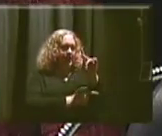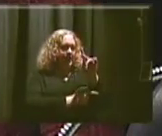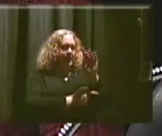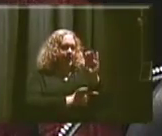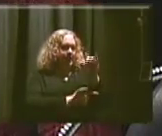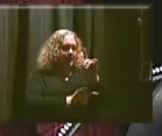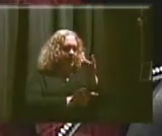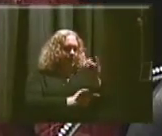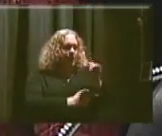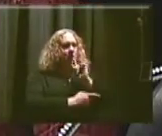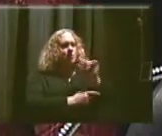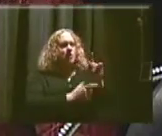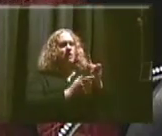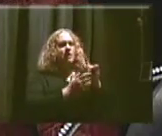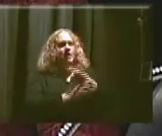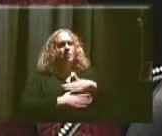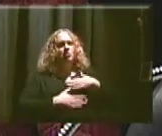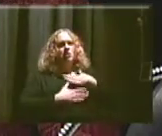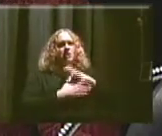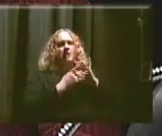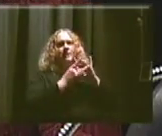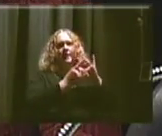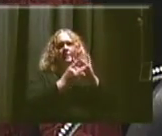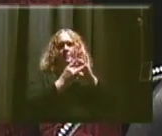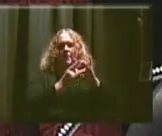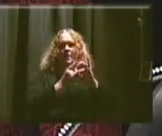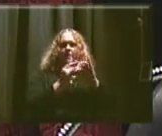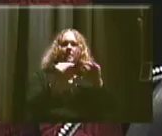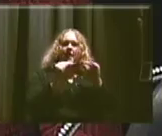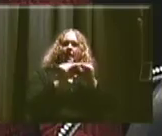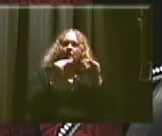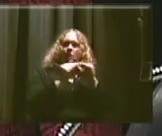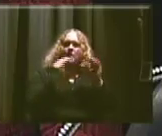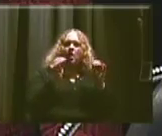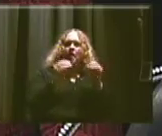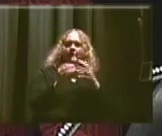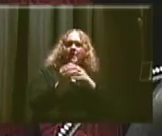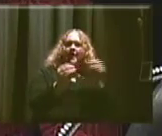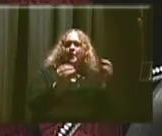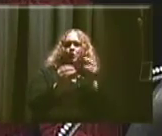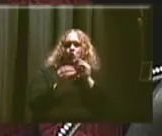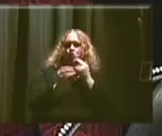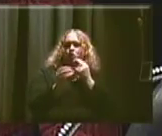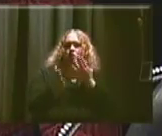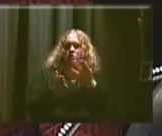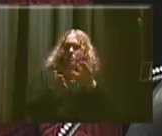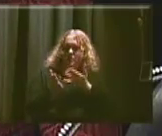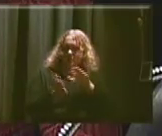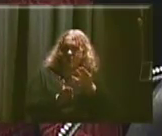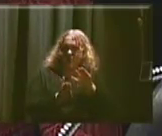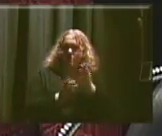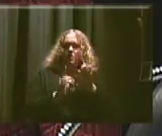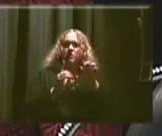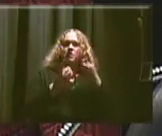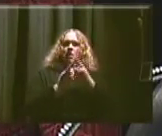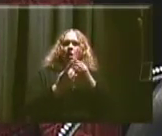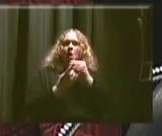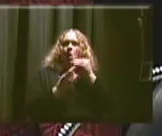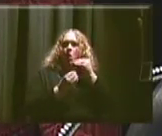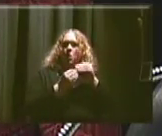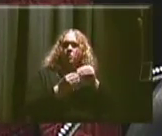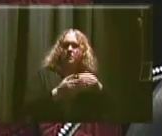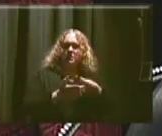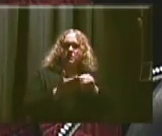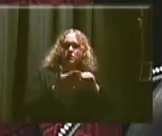the collaboration between the Equity Office, John Marshall, and Nutrition Services. Our Director of Homeless Students,